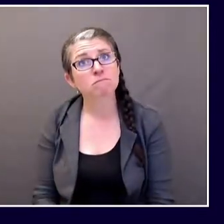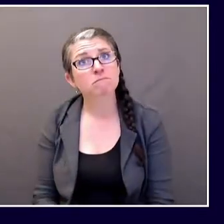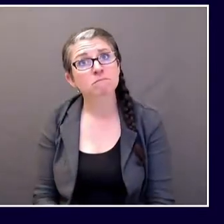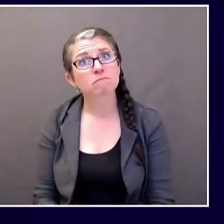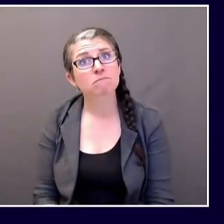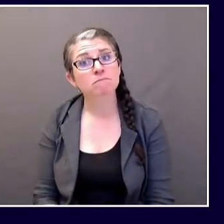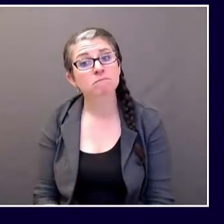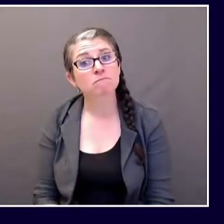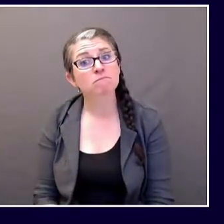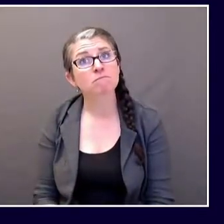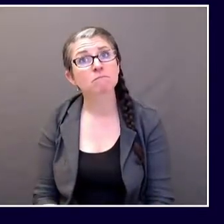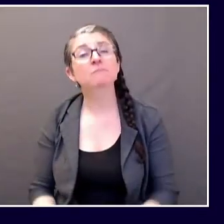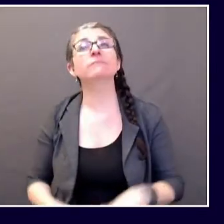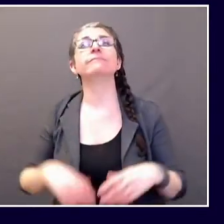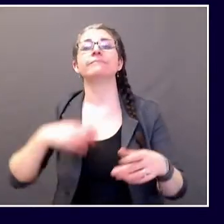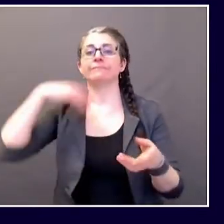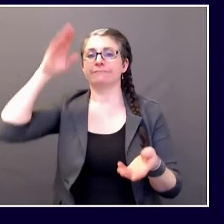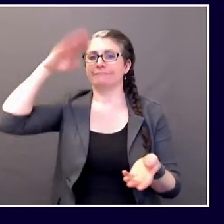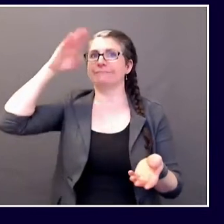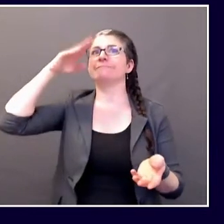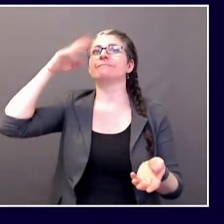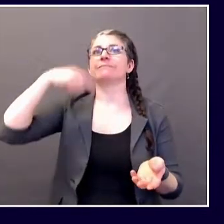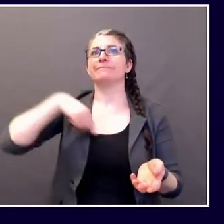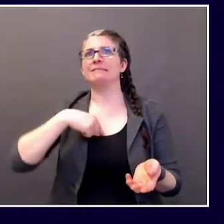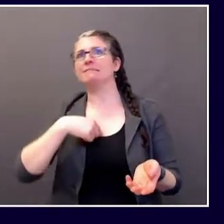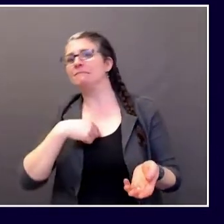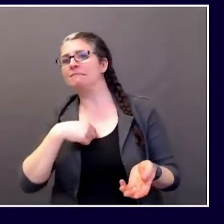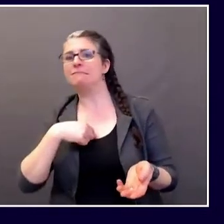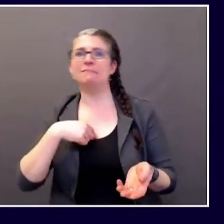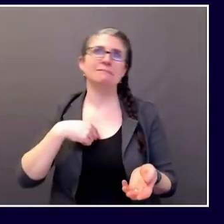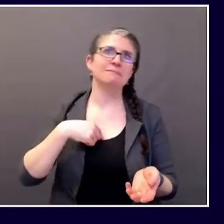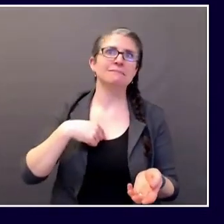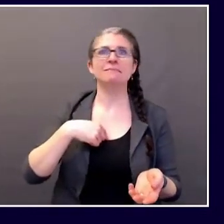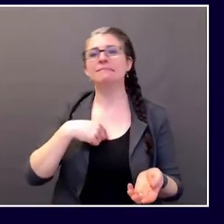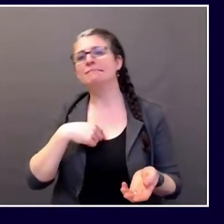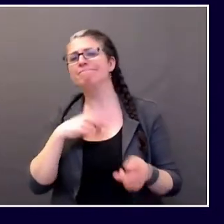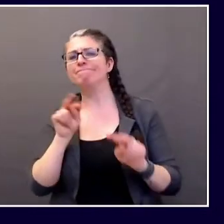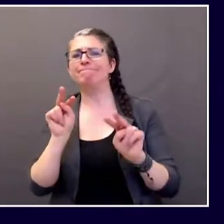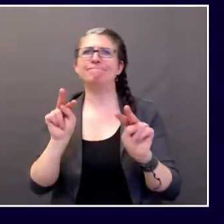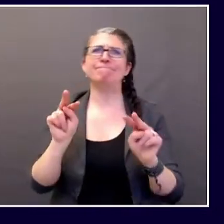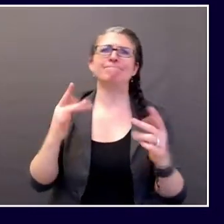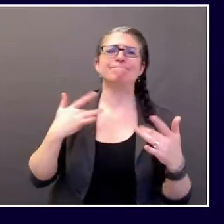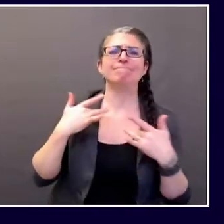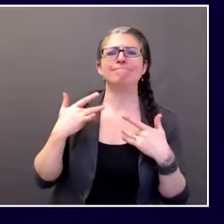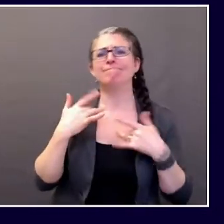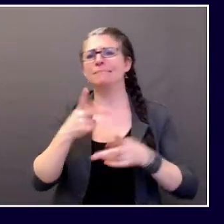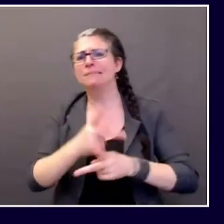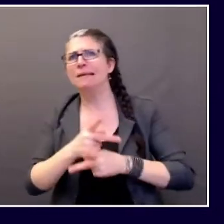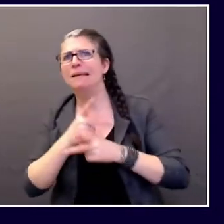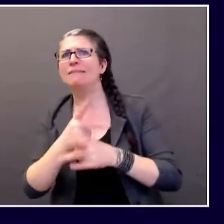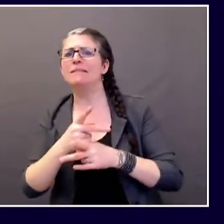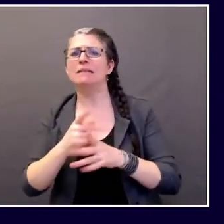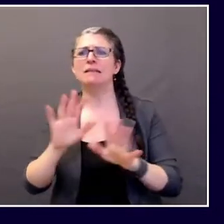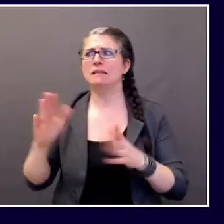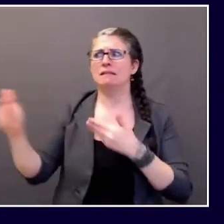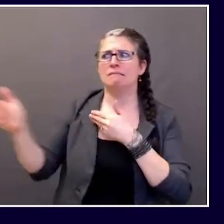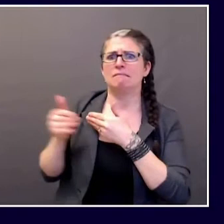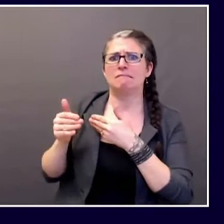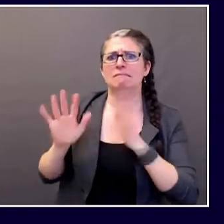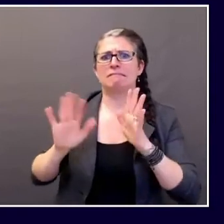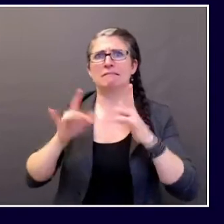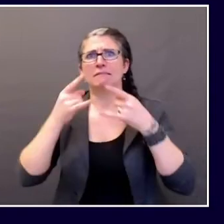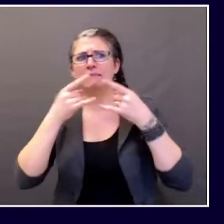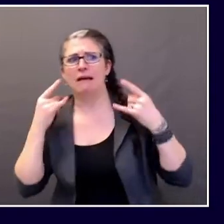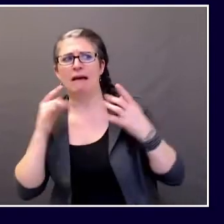trusting Dr. Fauci's analysis, he himself went out this weekend and said that groups of people who are all fully vaccinated, everybody